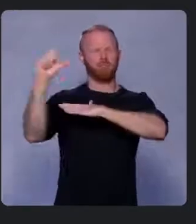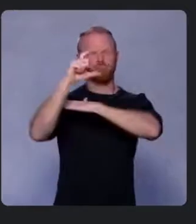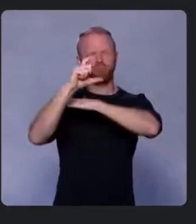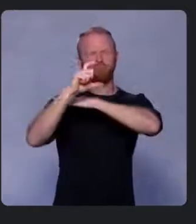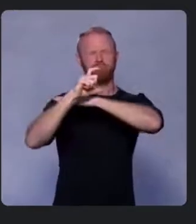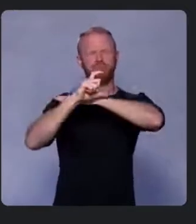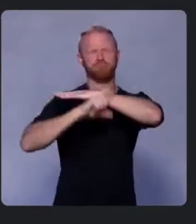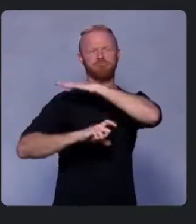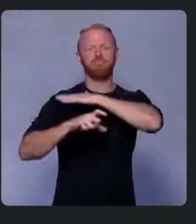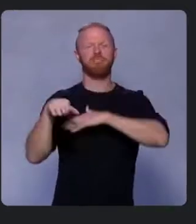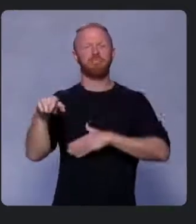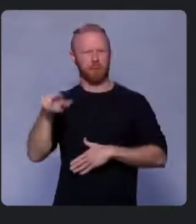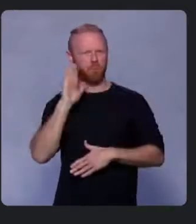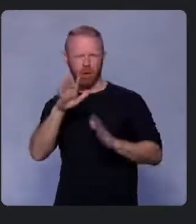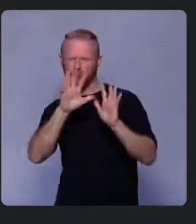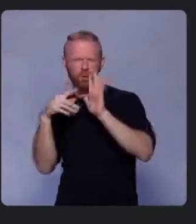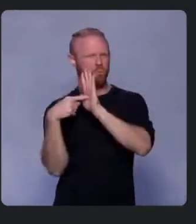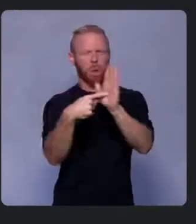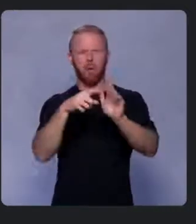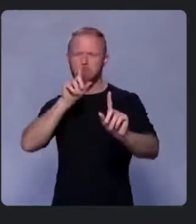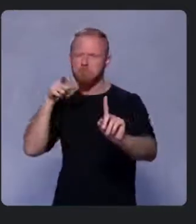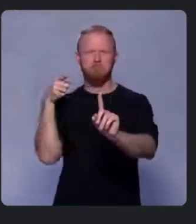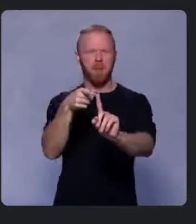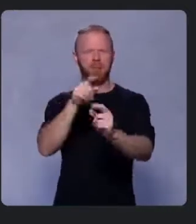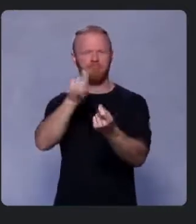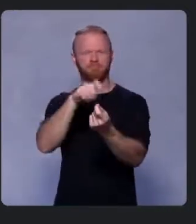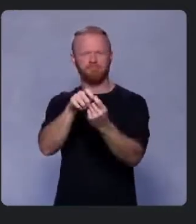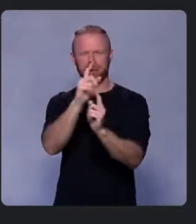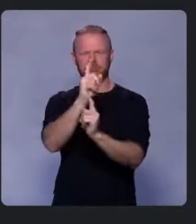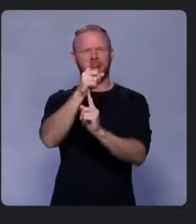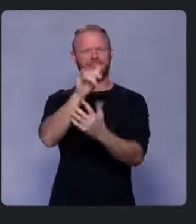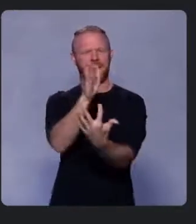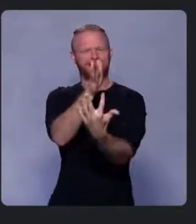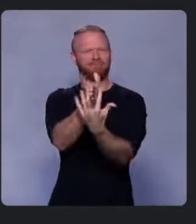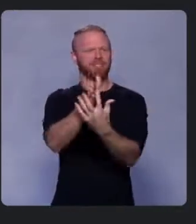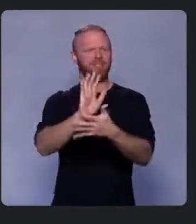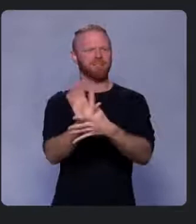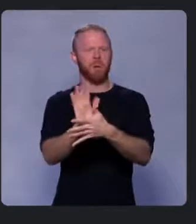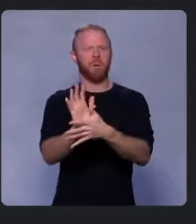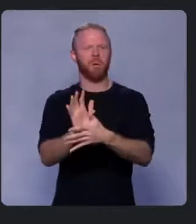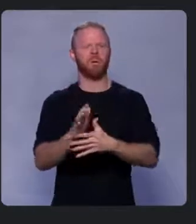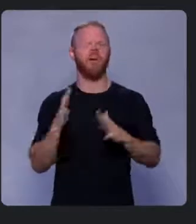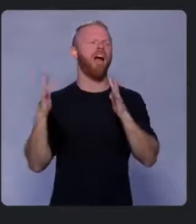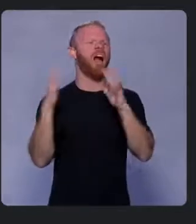we will get you to that exact moment in a video. It's